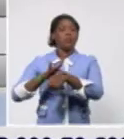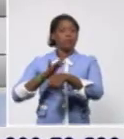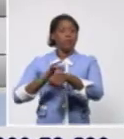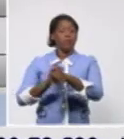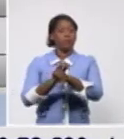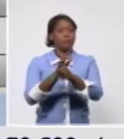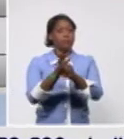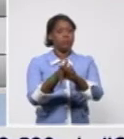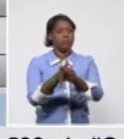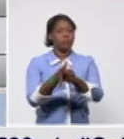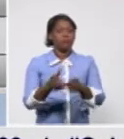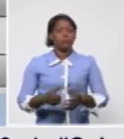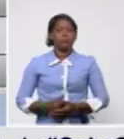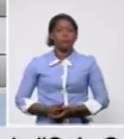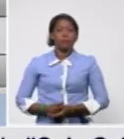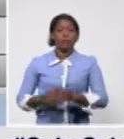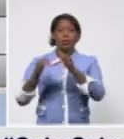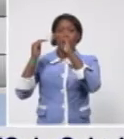Yesterday,